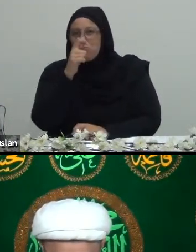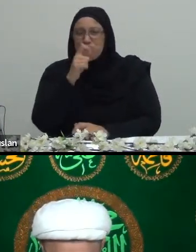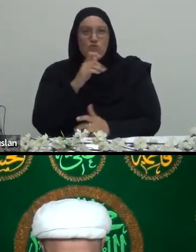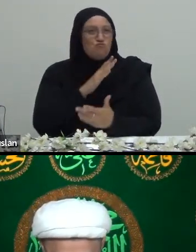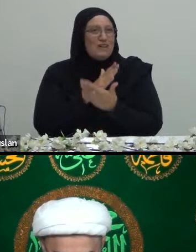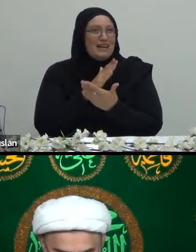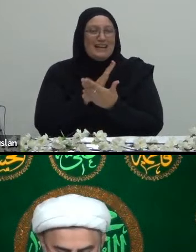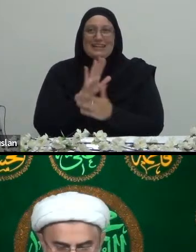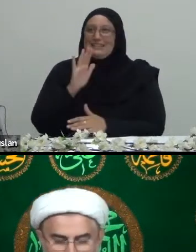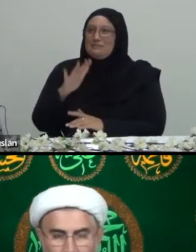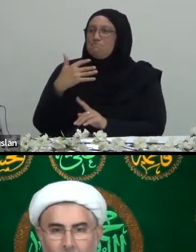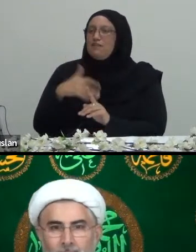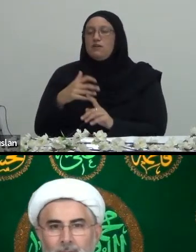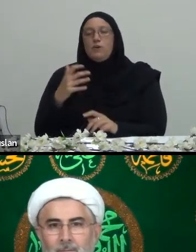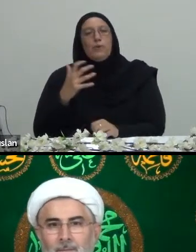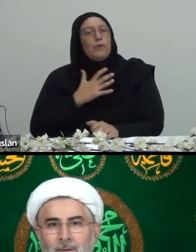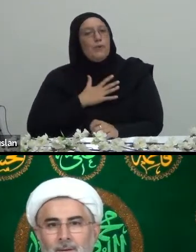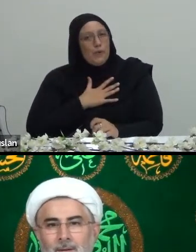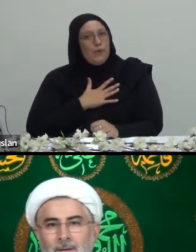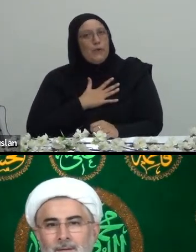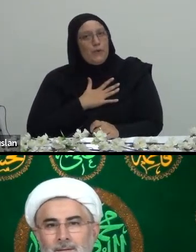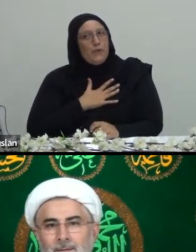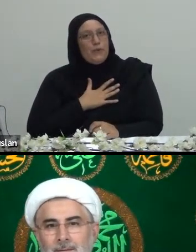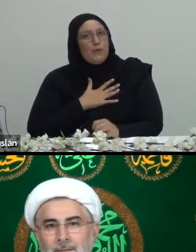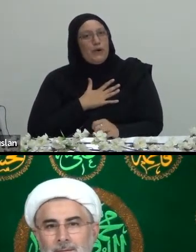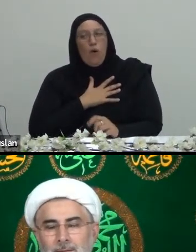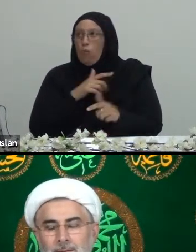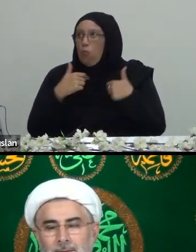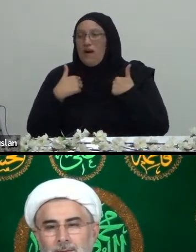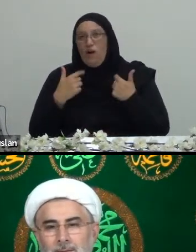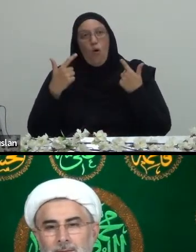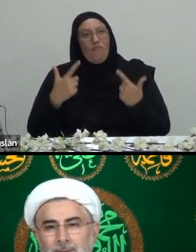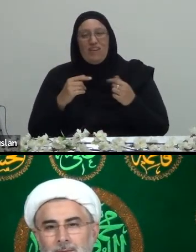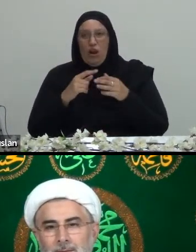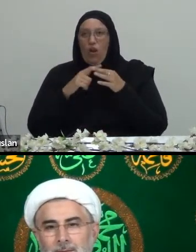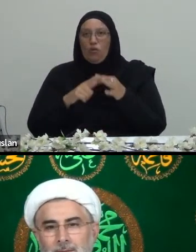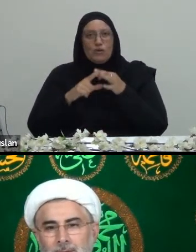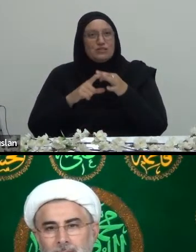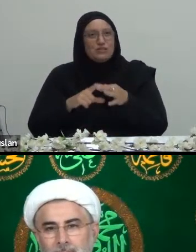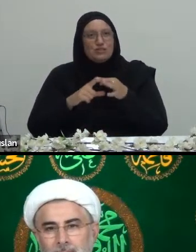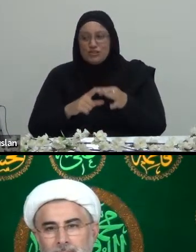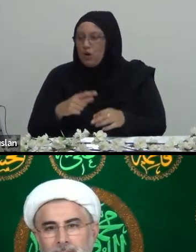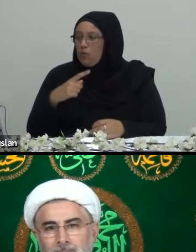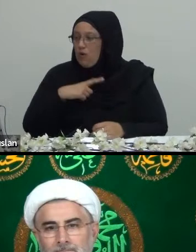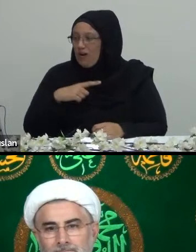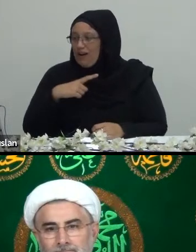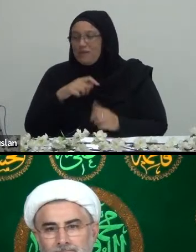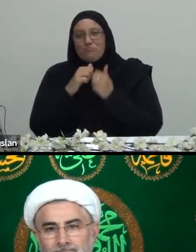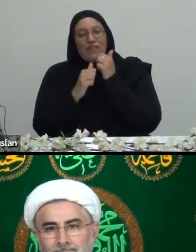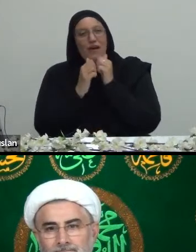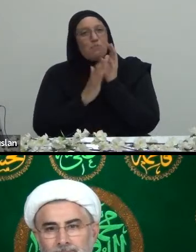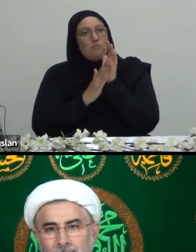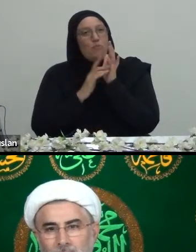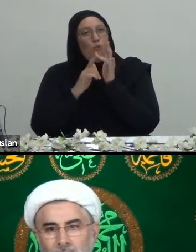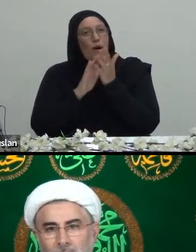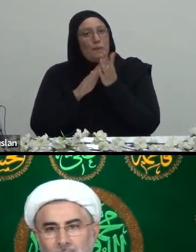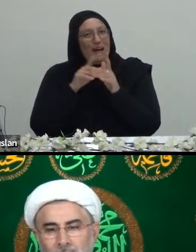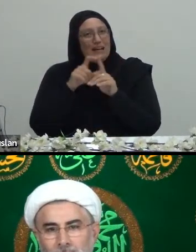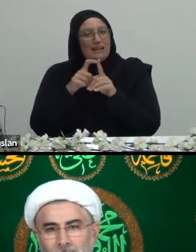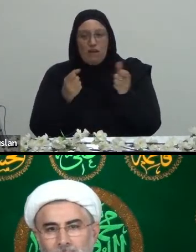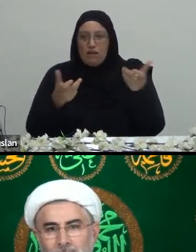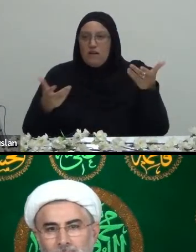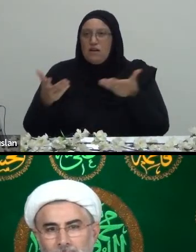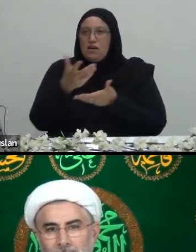it's a lot of questions that he had in discussion with various people, and various people have discussed with him and